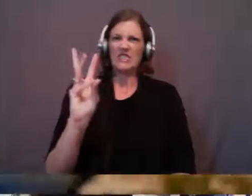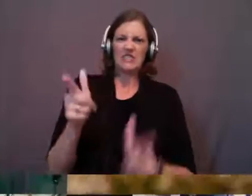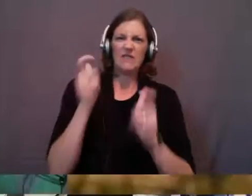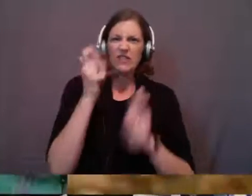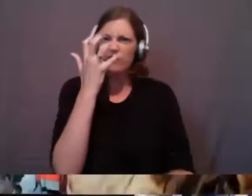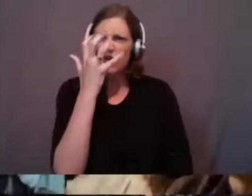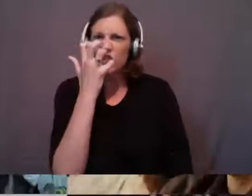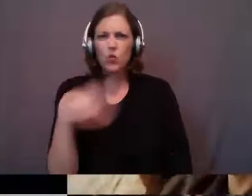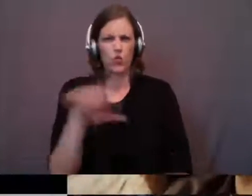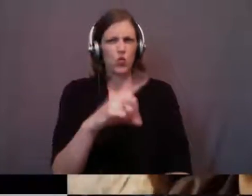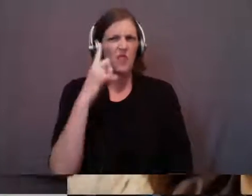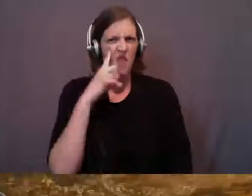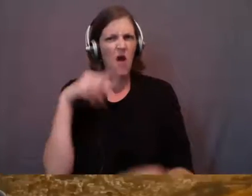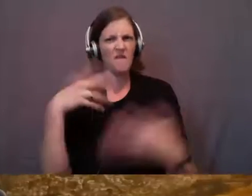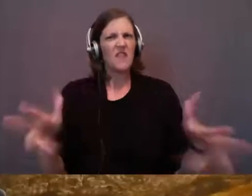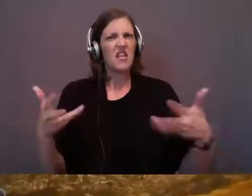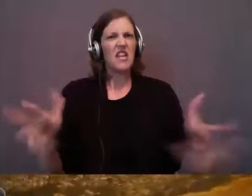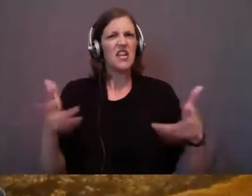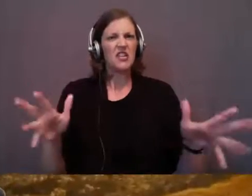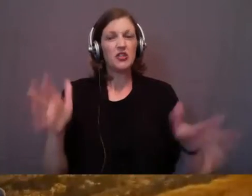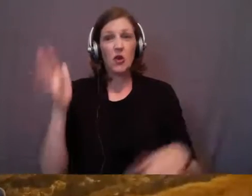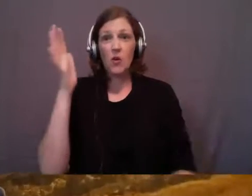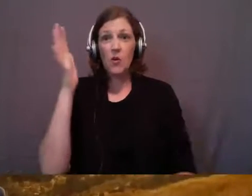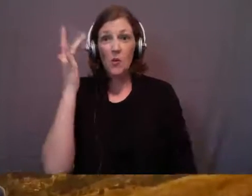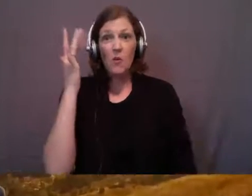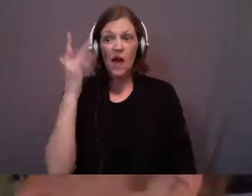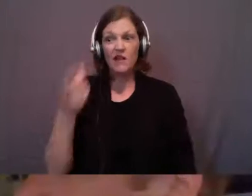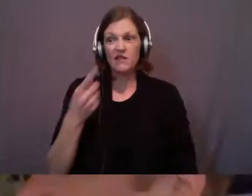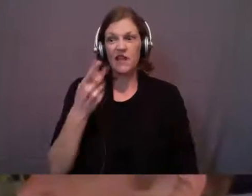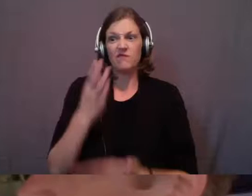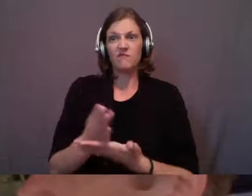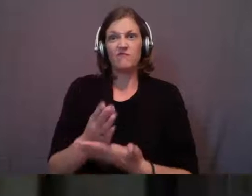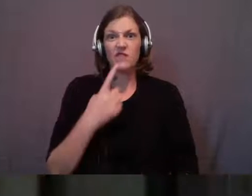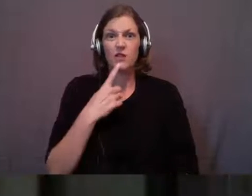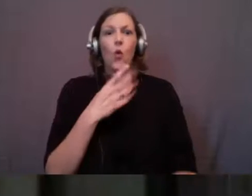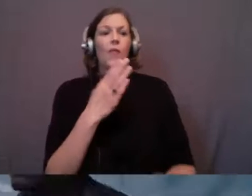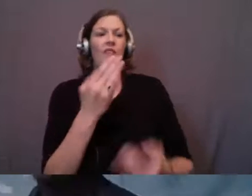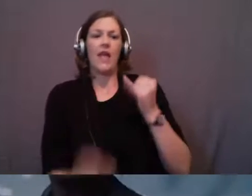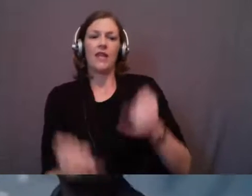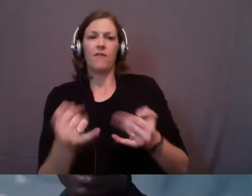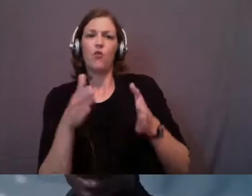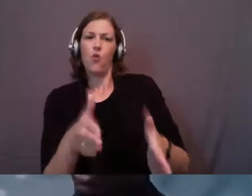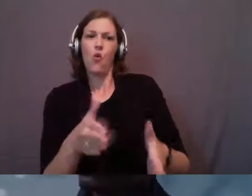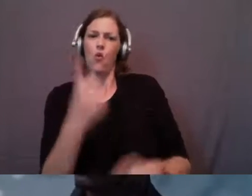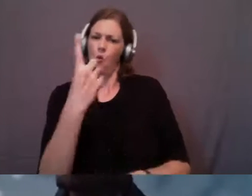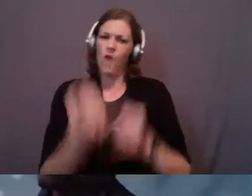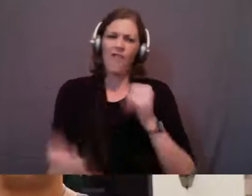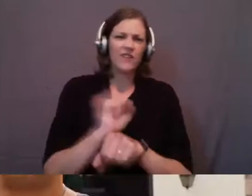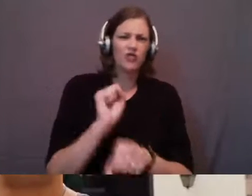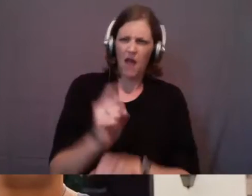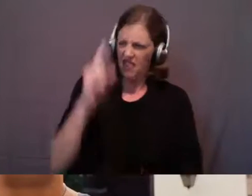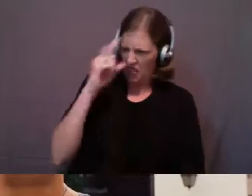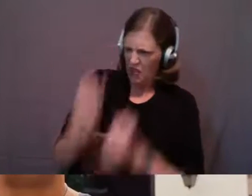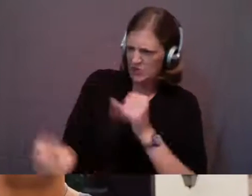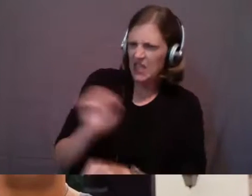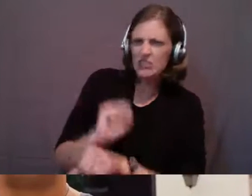Furiouses, you thought they were done. Because they more or less kept saying they were done. End of the road, one last job. I thought that was our last job. Our